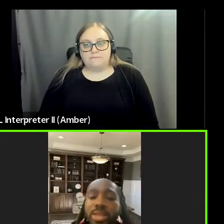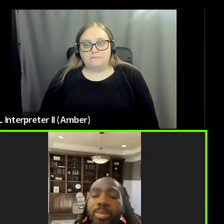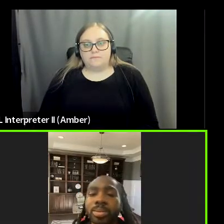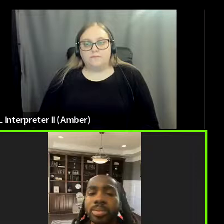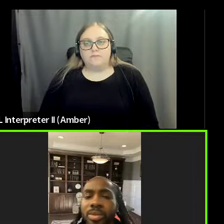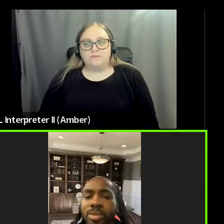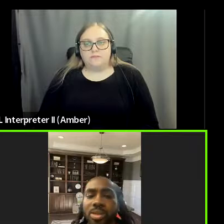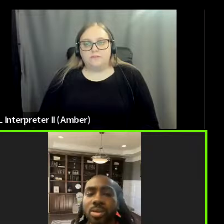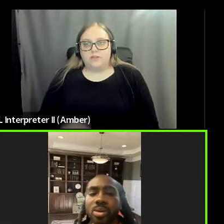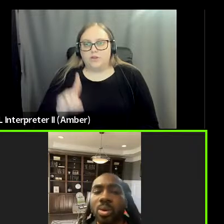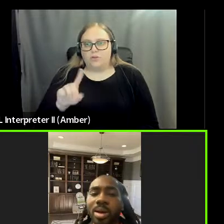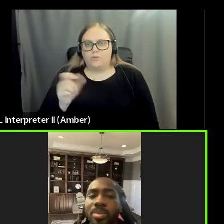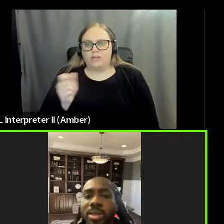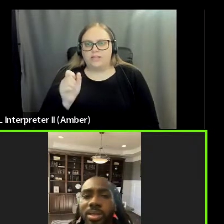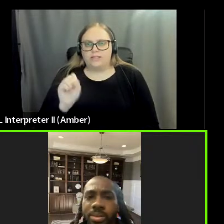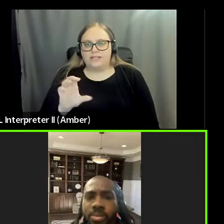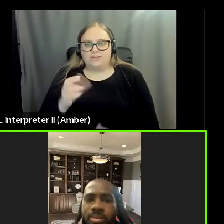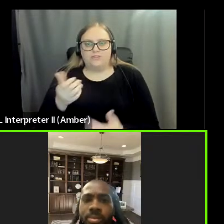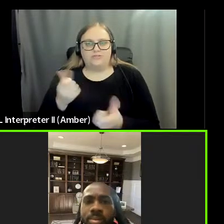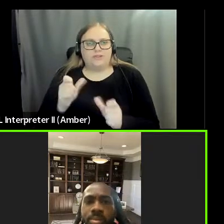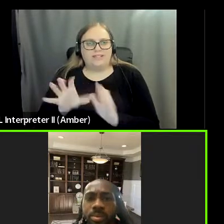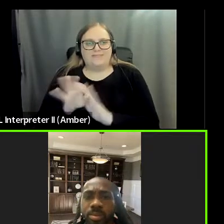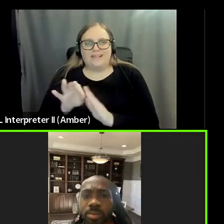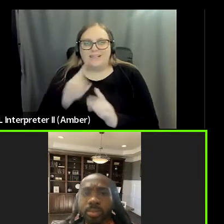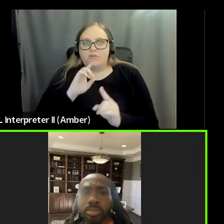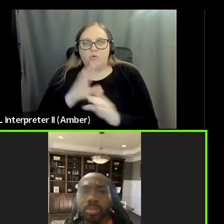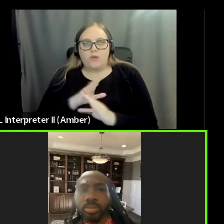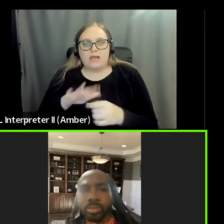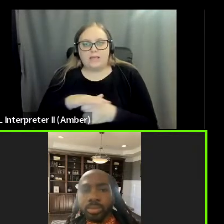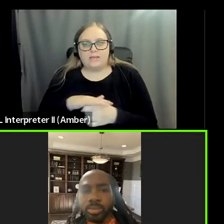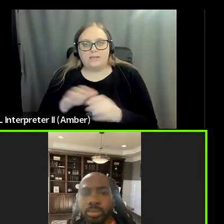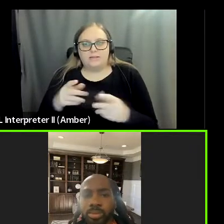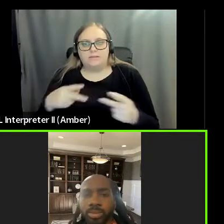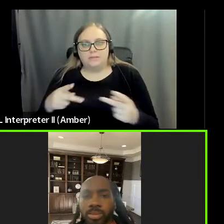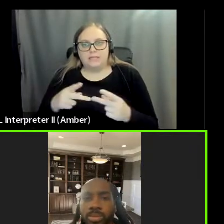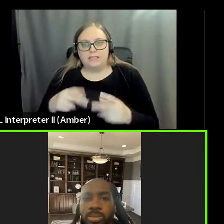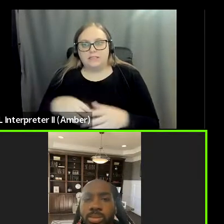One second, Chairman. Trying to get to a quiet place.